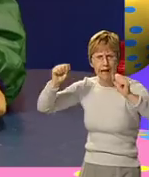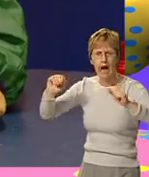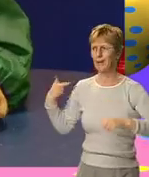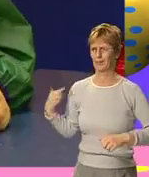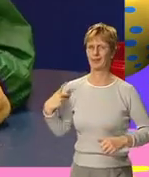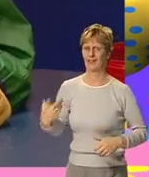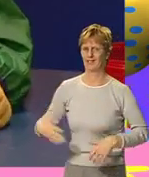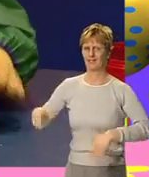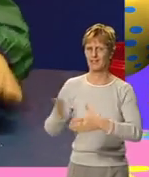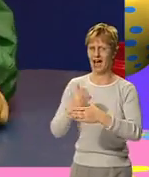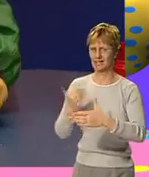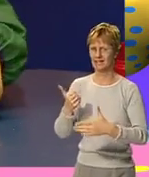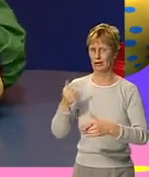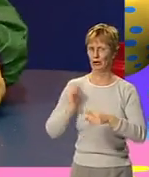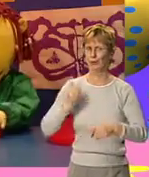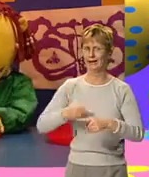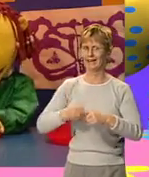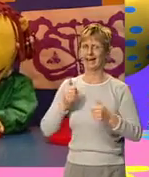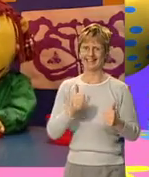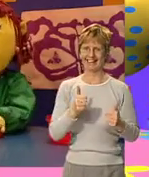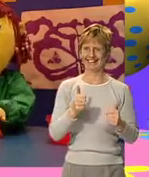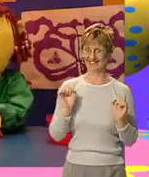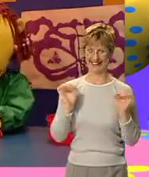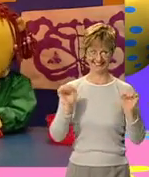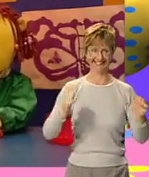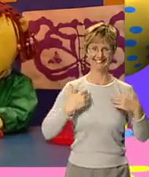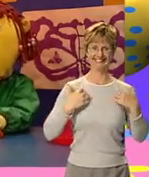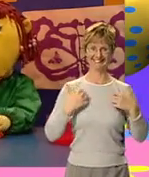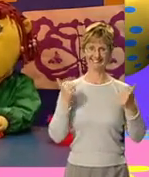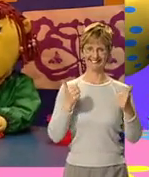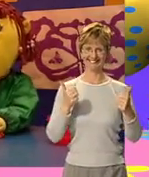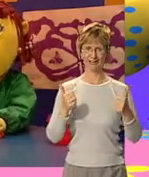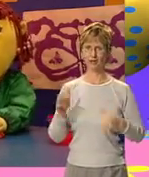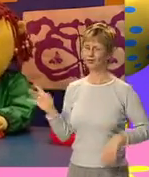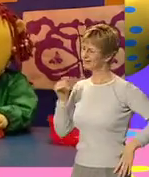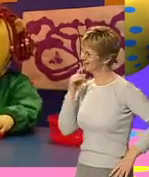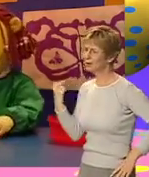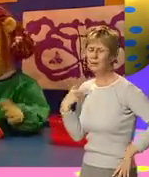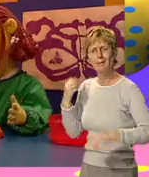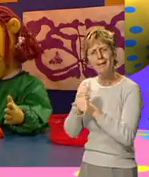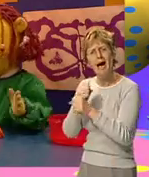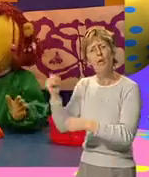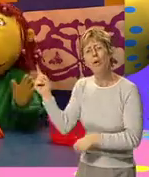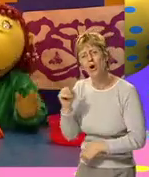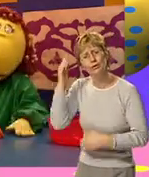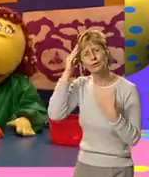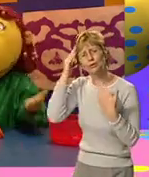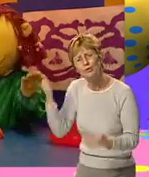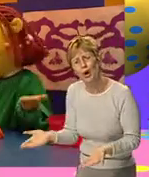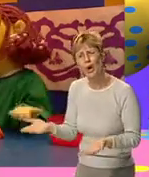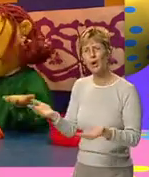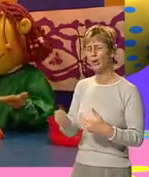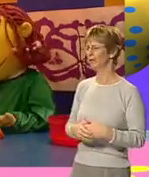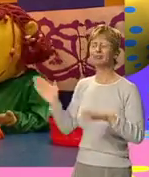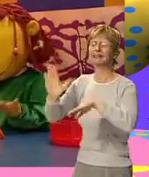first then, shall we? Yeah, let's start. Quick, quick. Yes, yes. Right. The only thing is, we still don't